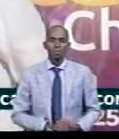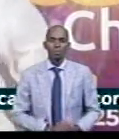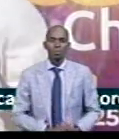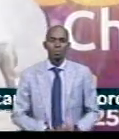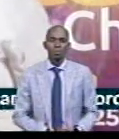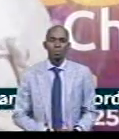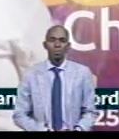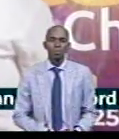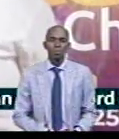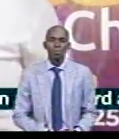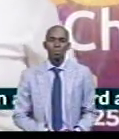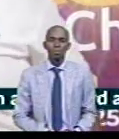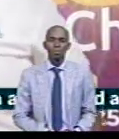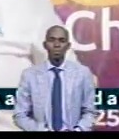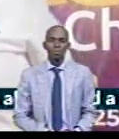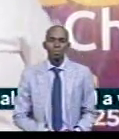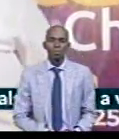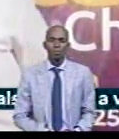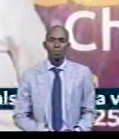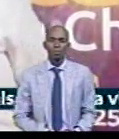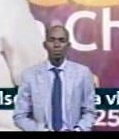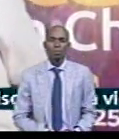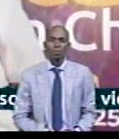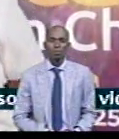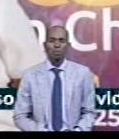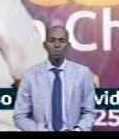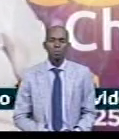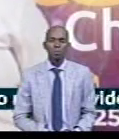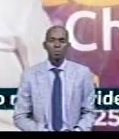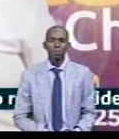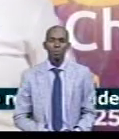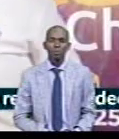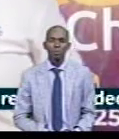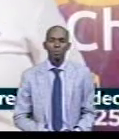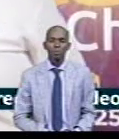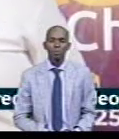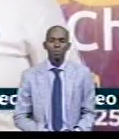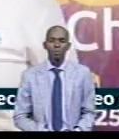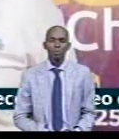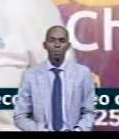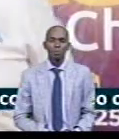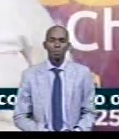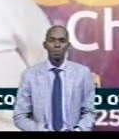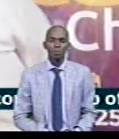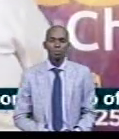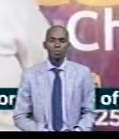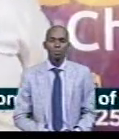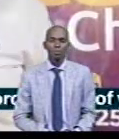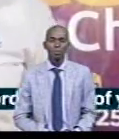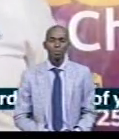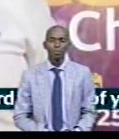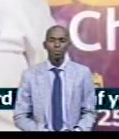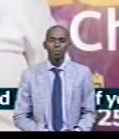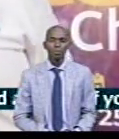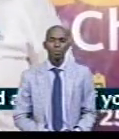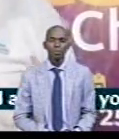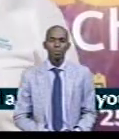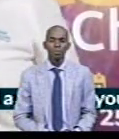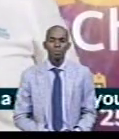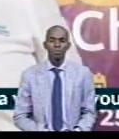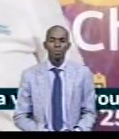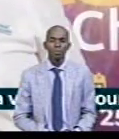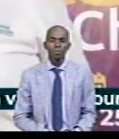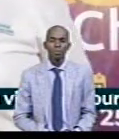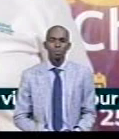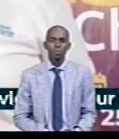Bible. I am strolling, no trolling. The pastor, I am a sapphire, Mrs. Sorry, forgive